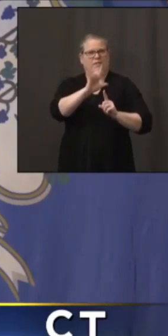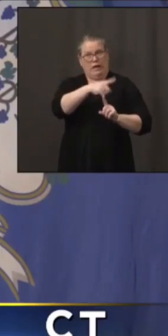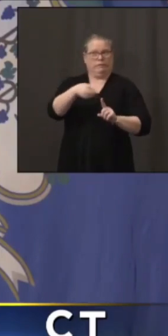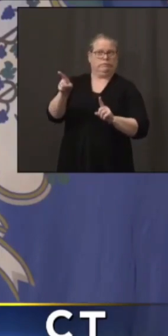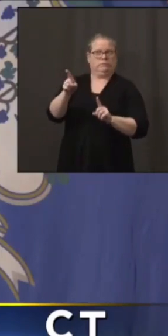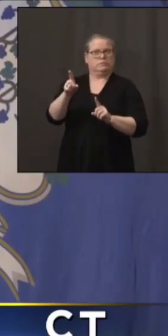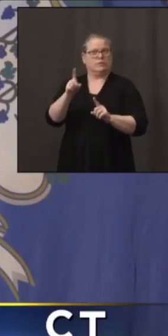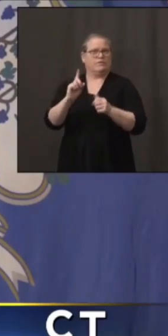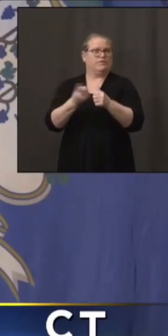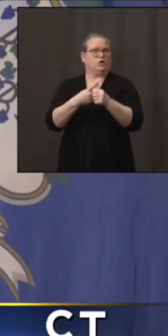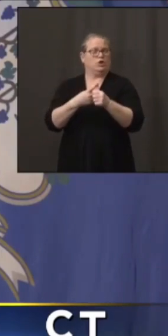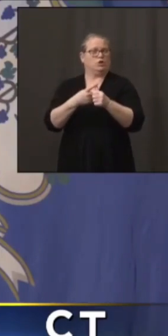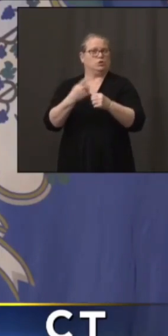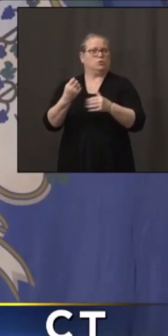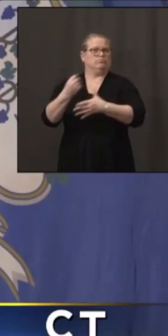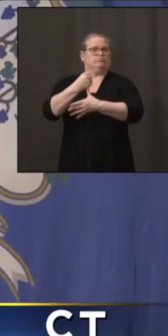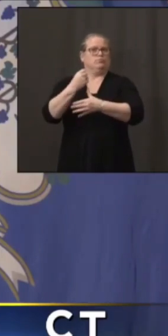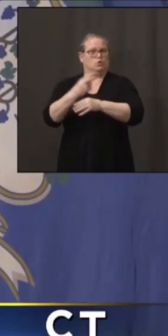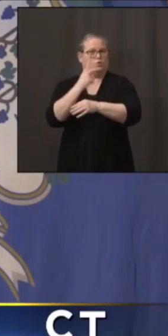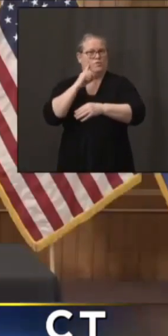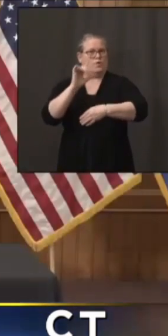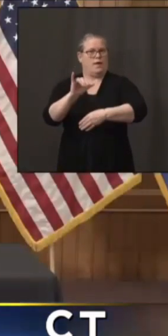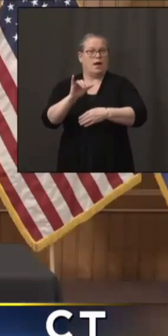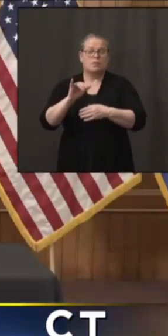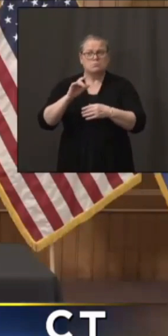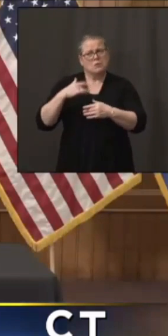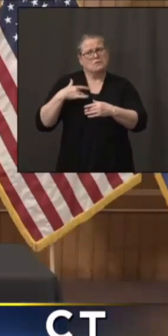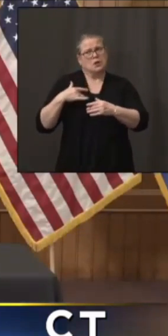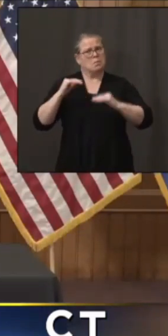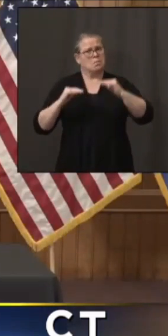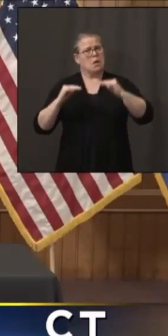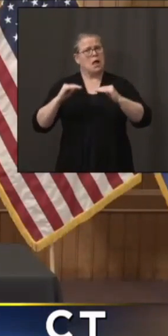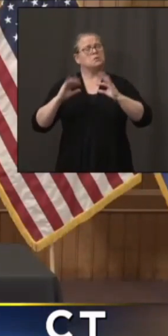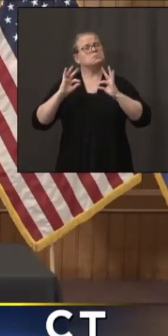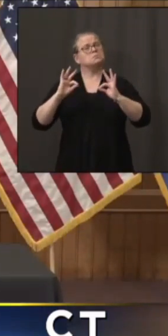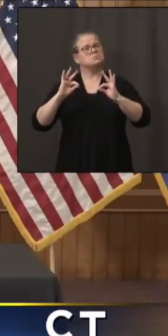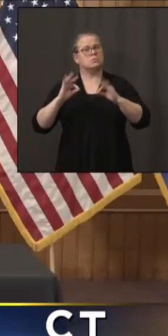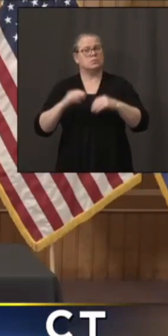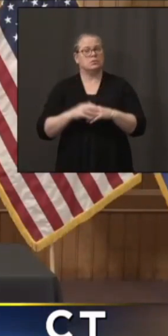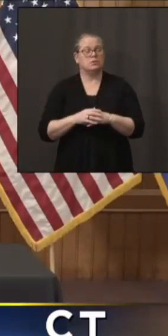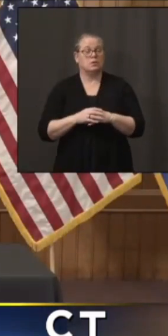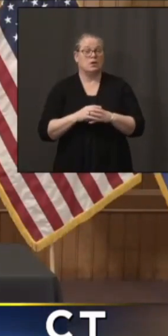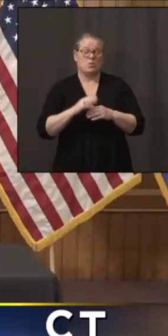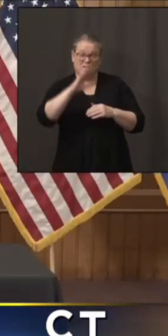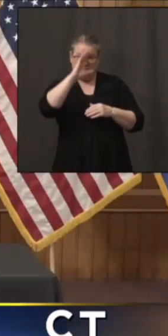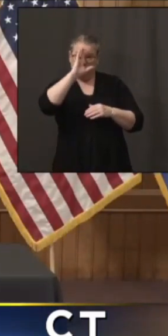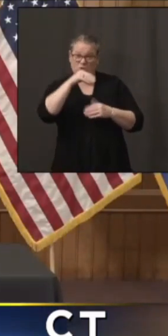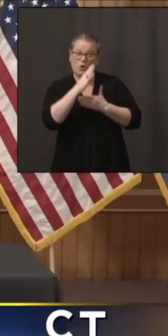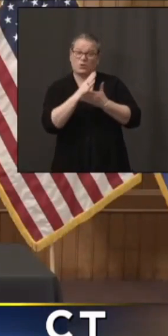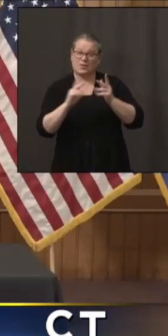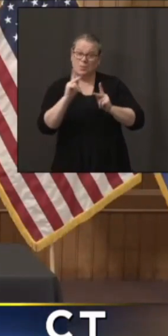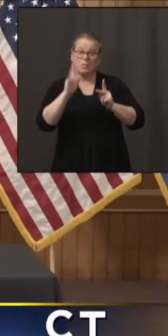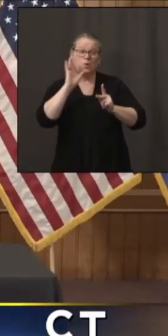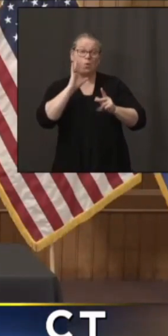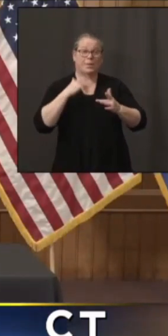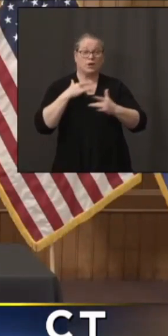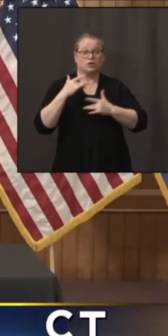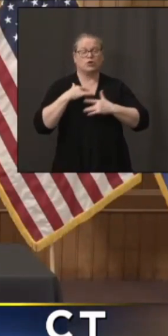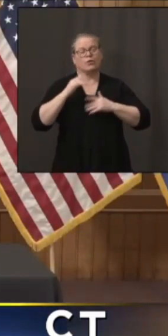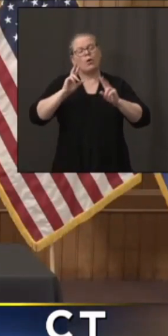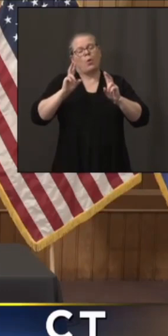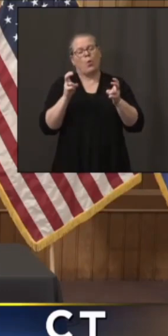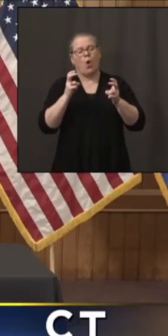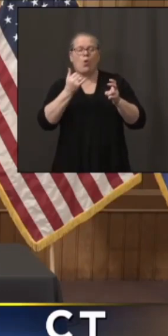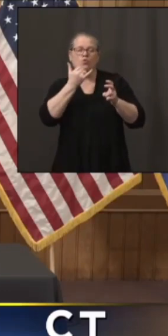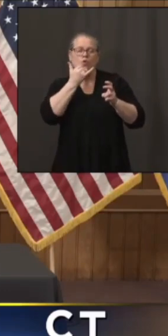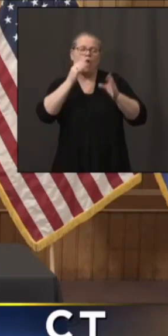reasonable balance going forward. So obviously some people are always going to raise the concern about, the quote unquote wrong person getting vaccinated